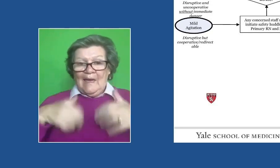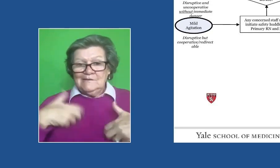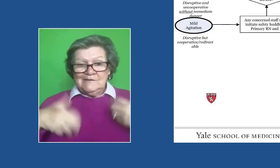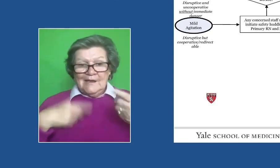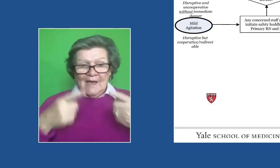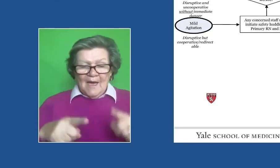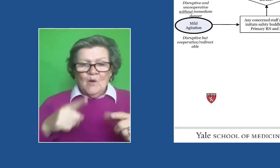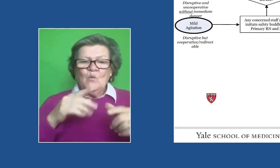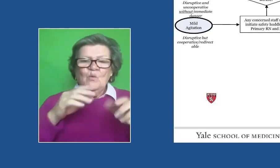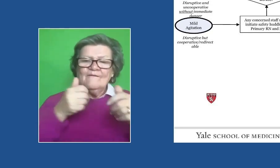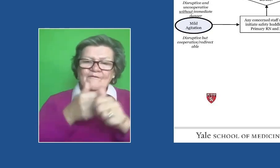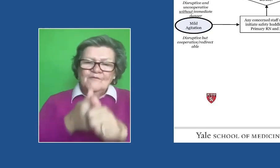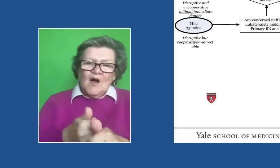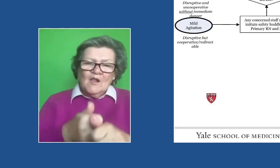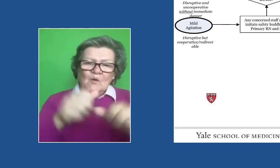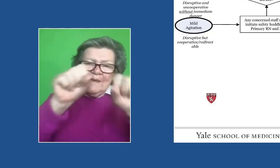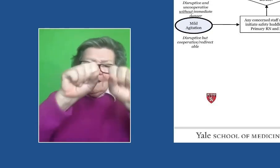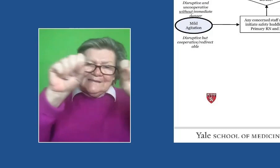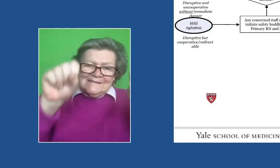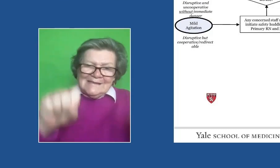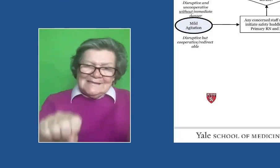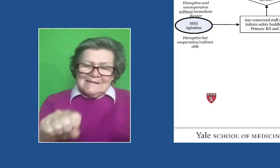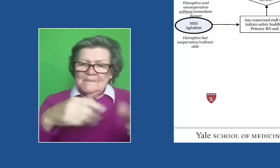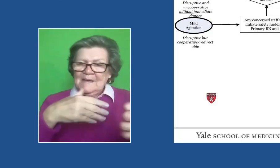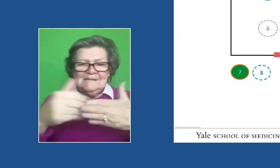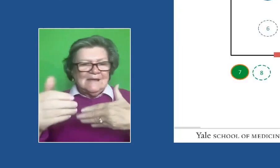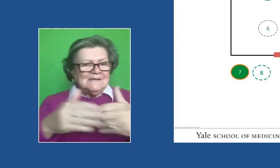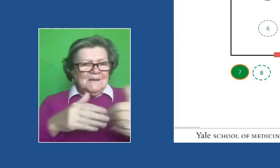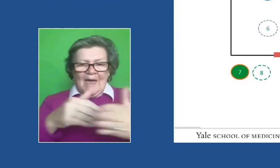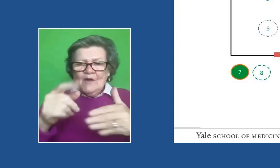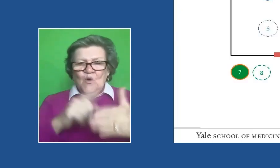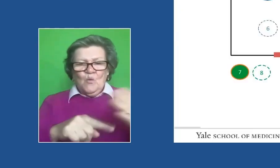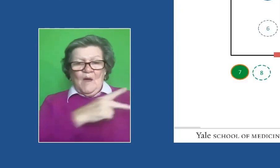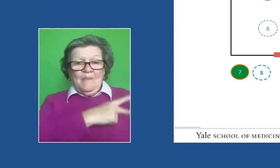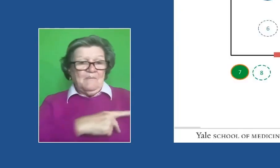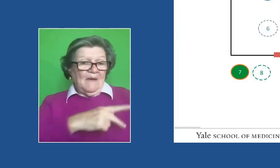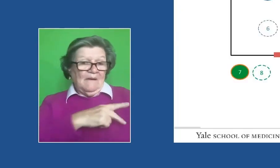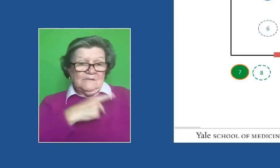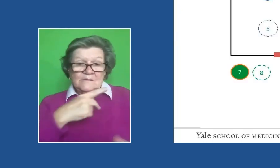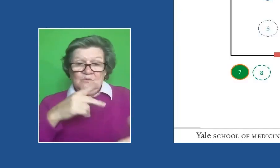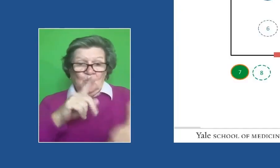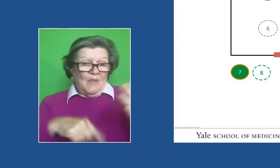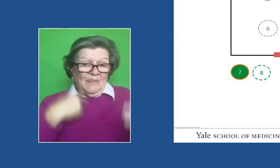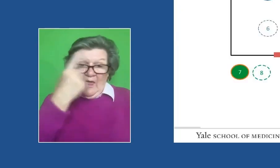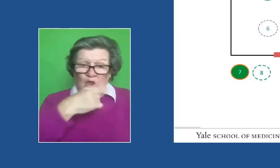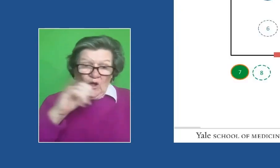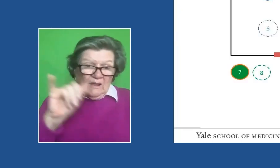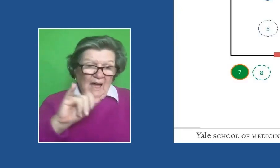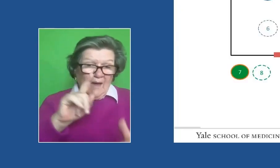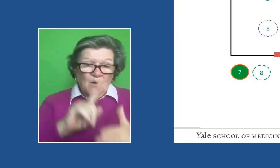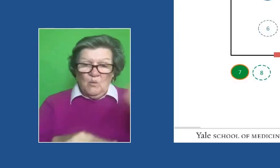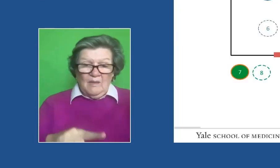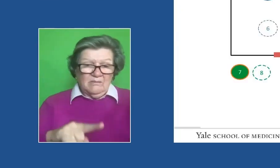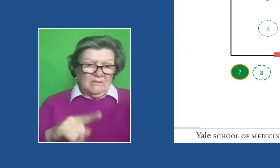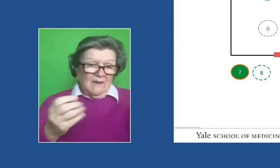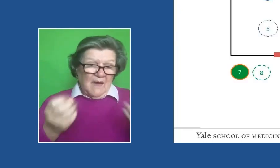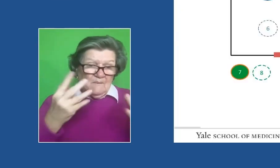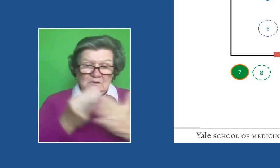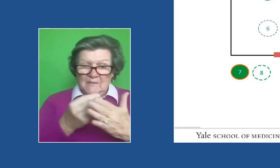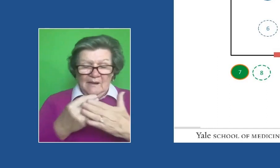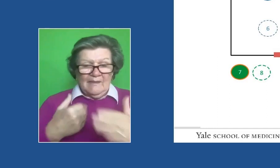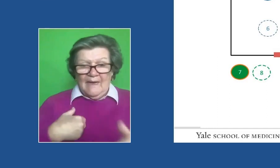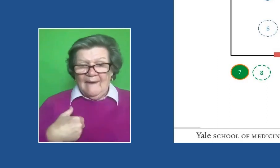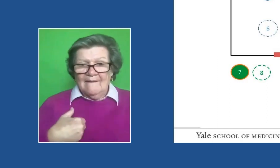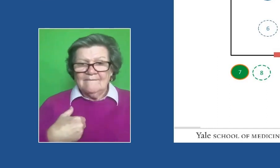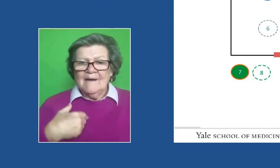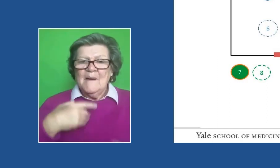way, regardless of what patients are and their skin or color of their race. We also added specific